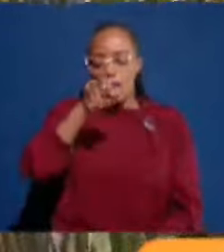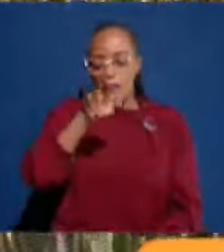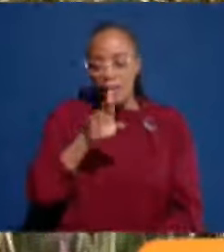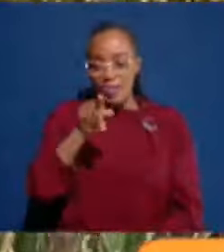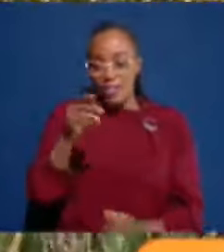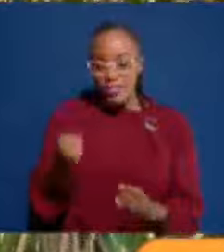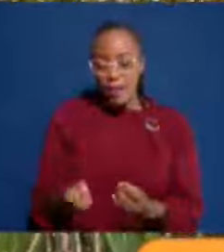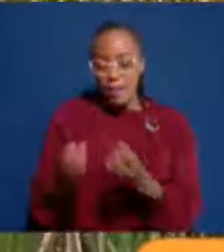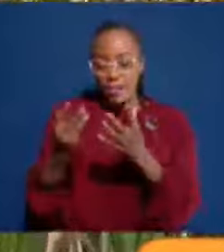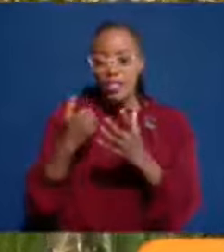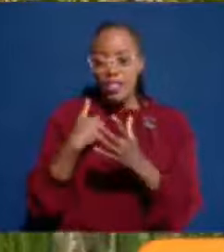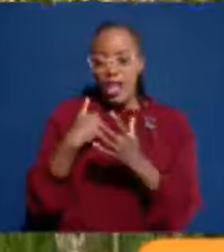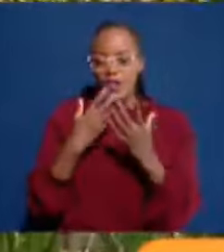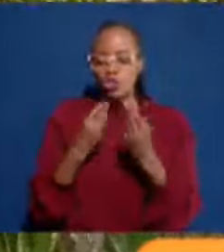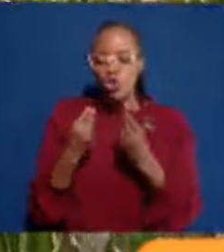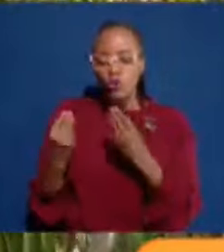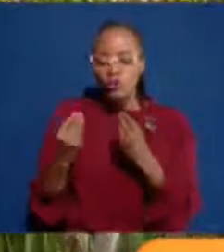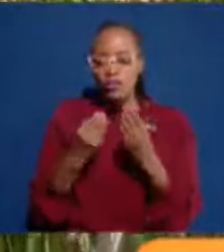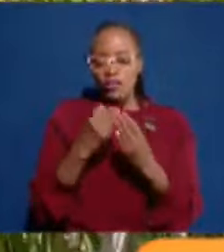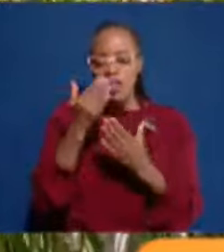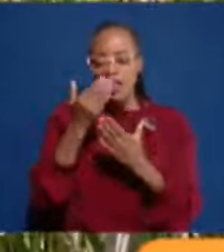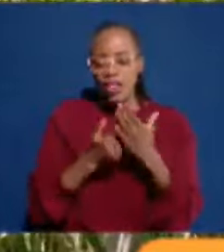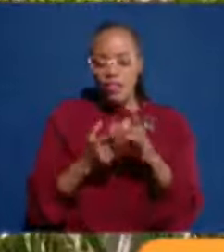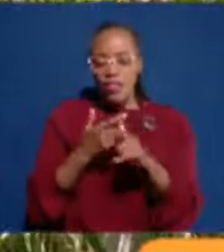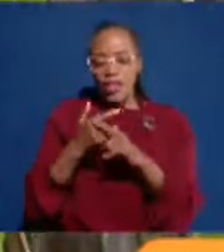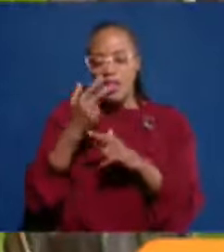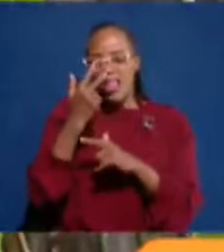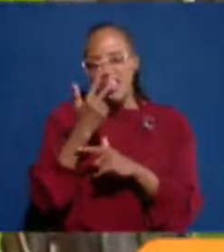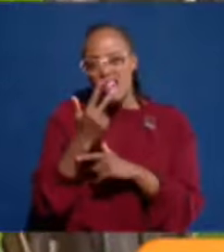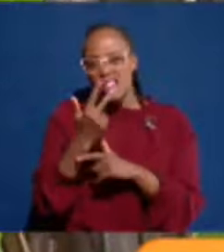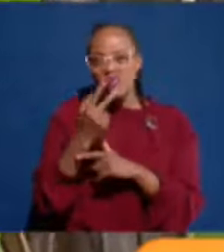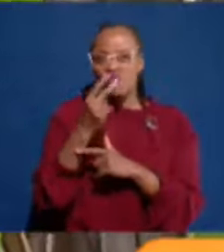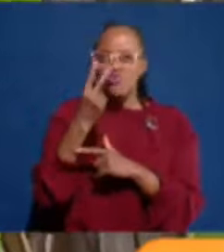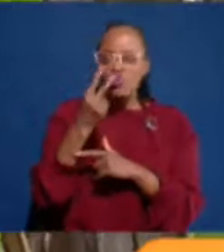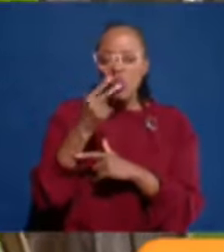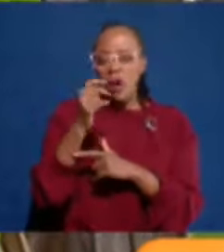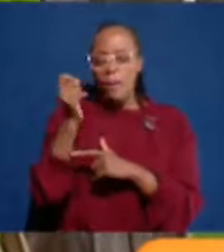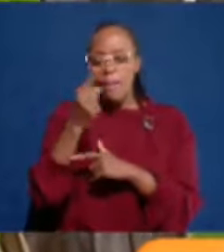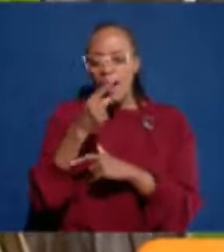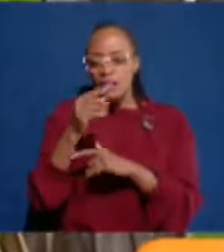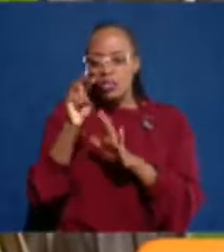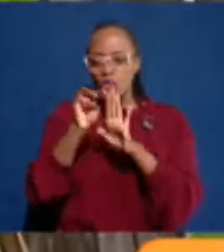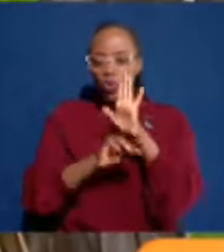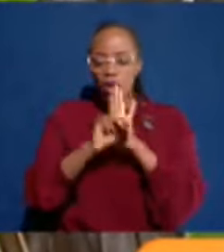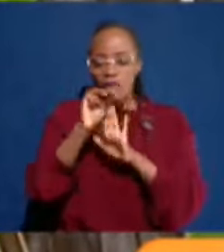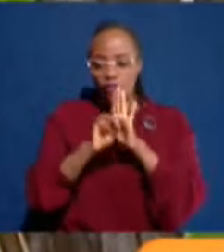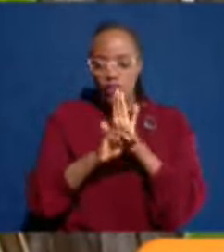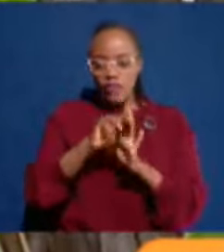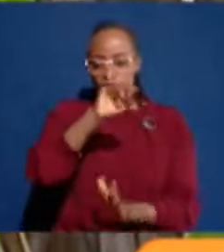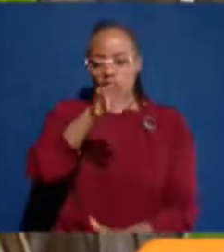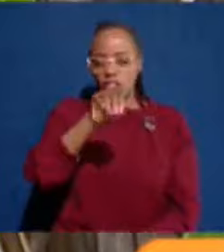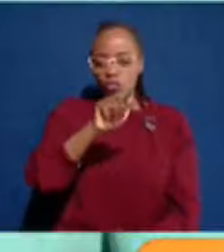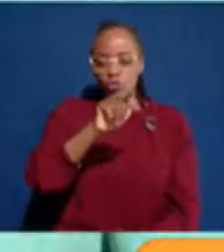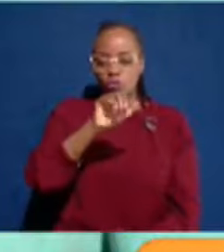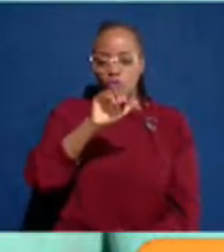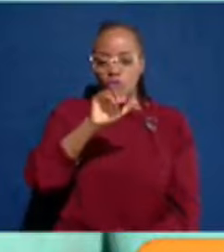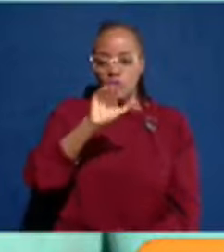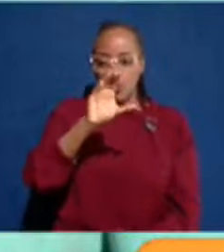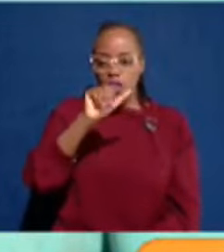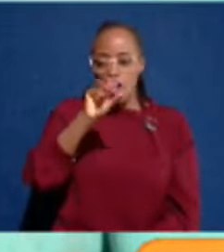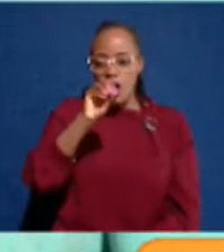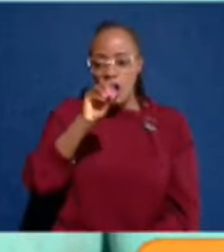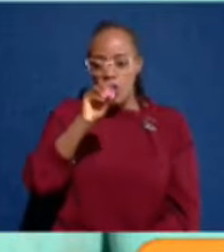has softer leaves and takes 2 to 3 months to mature. Cuttings, we call it the juncao cuttings. These